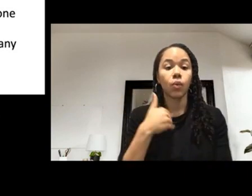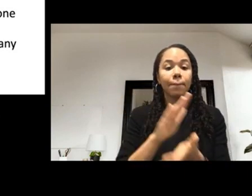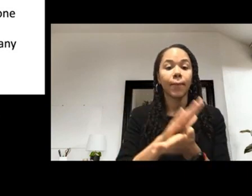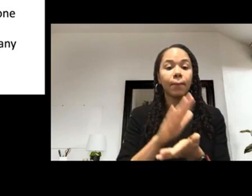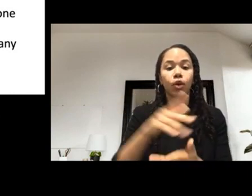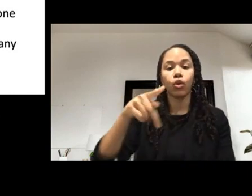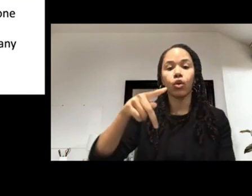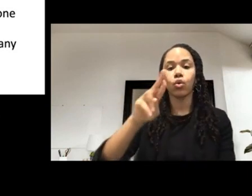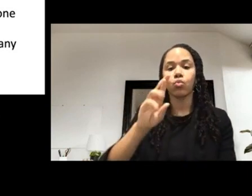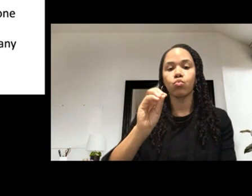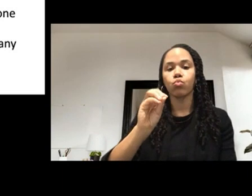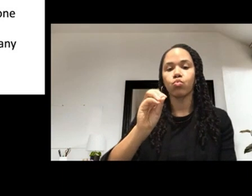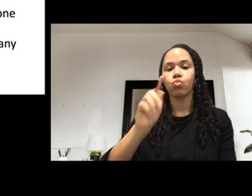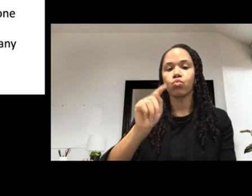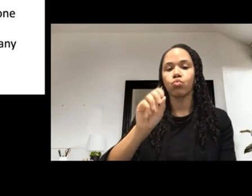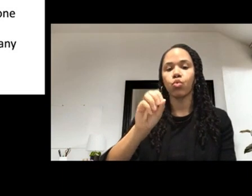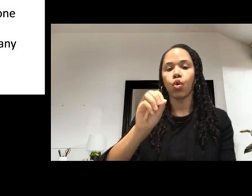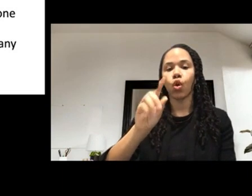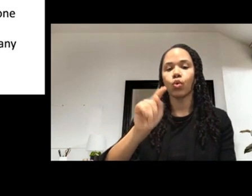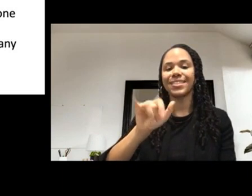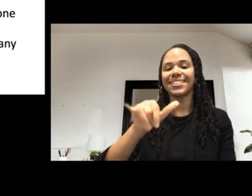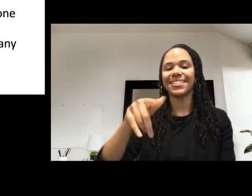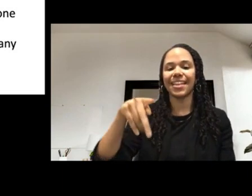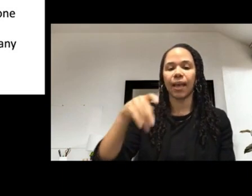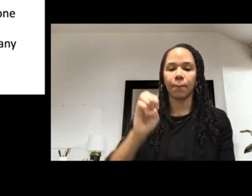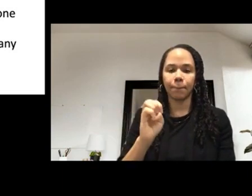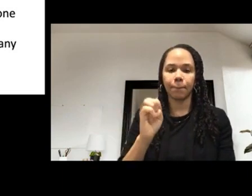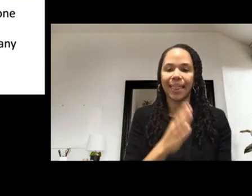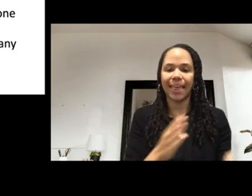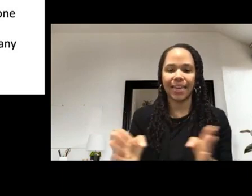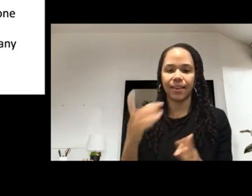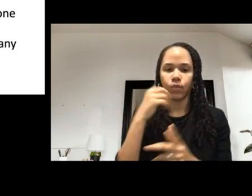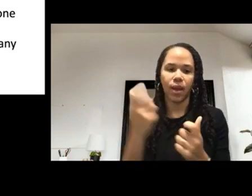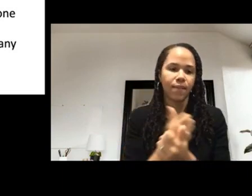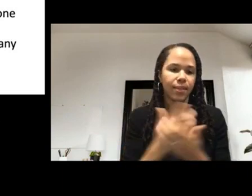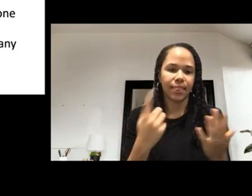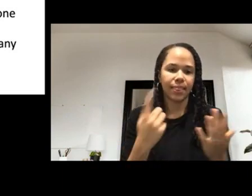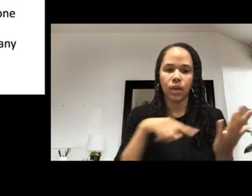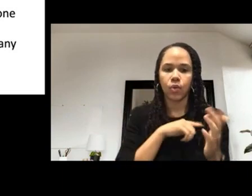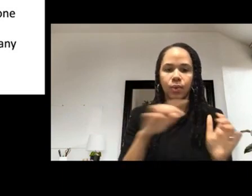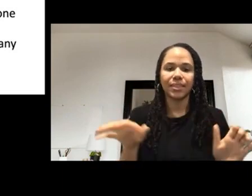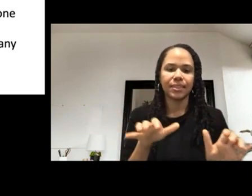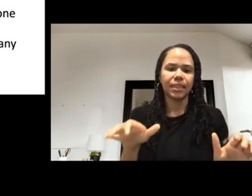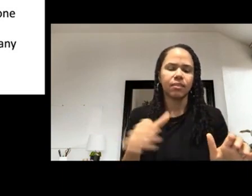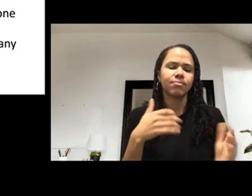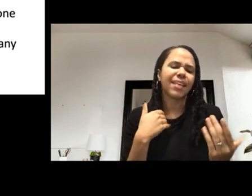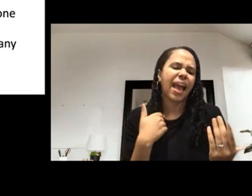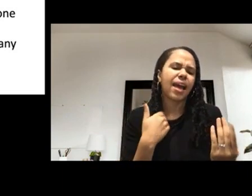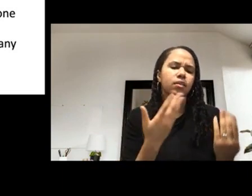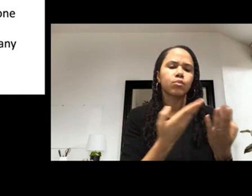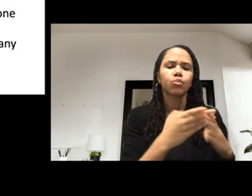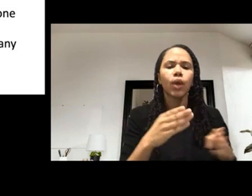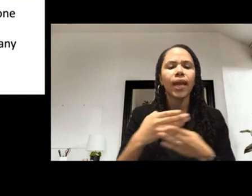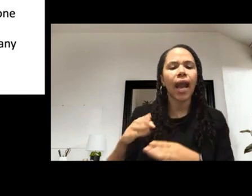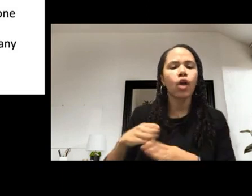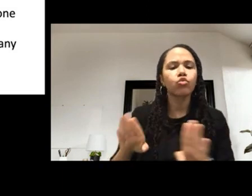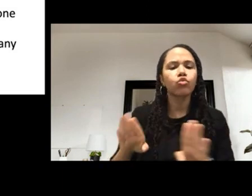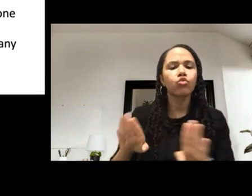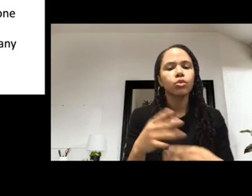very heavily. I'll talk about the scaffolding next. And the students mostly worked with their teams in breakout rooms, and we found